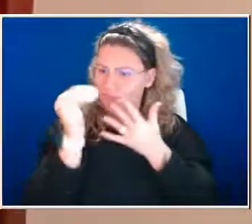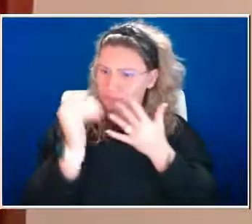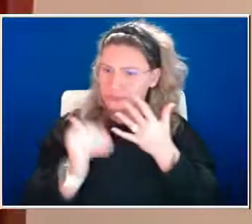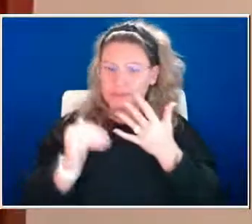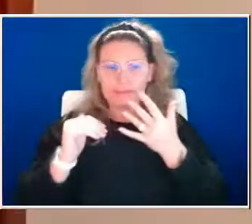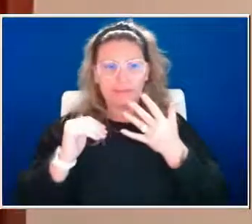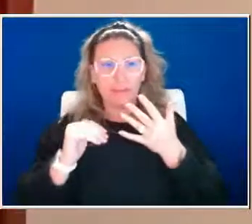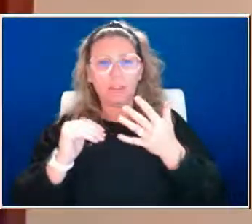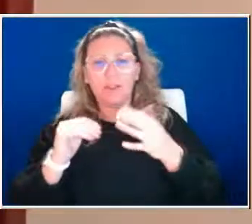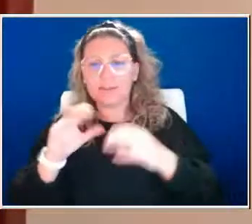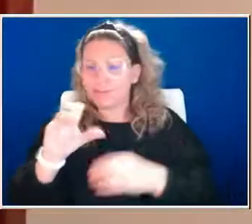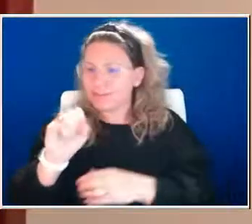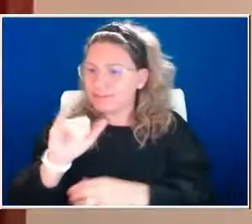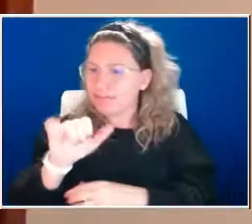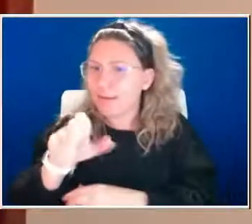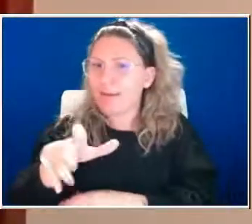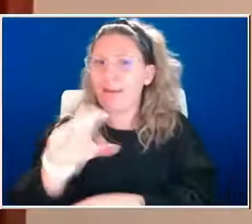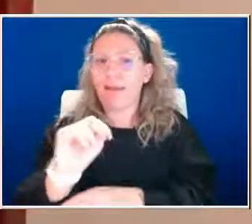and biopsies